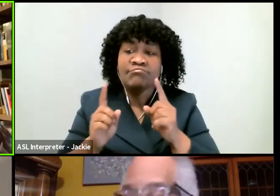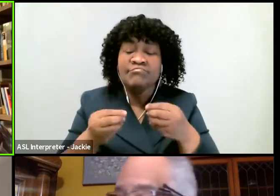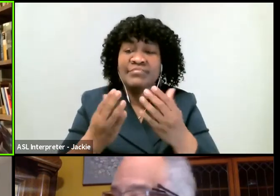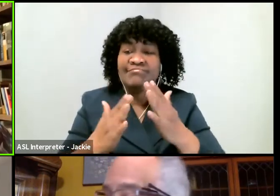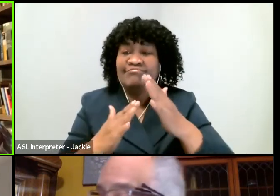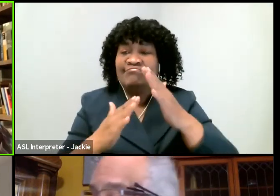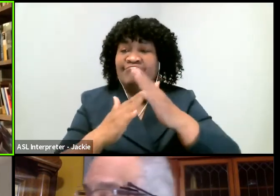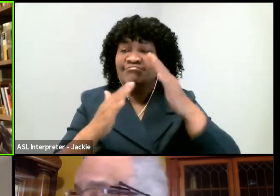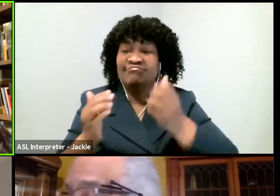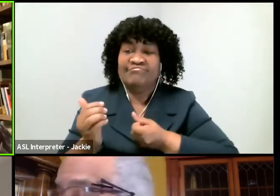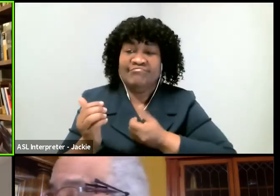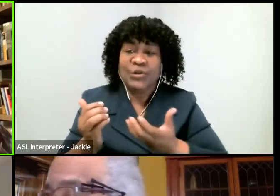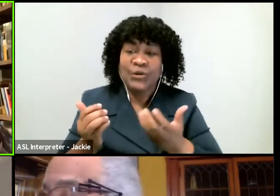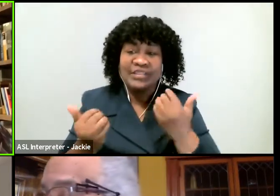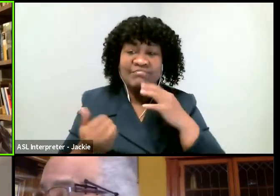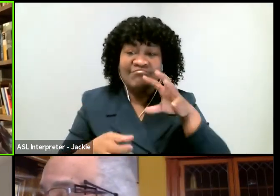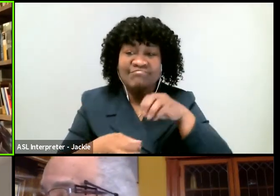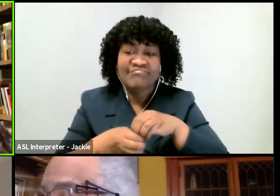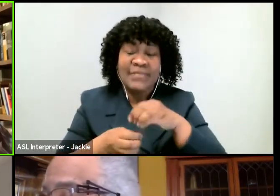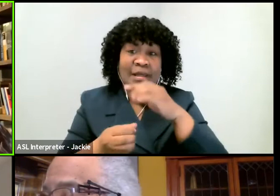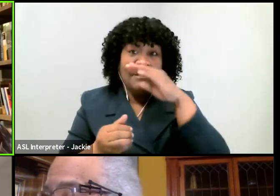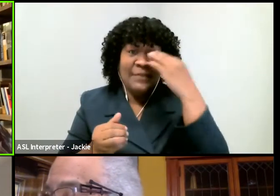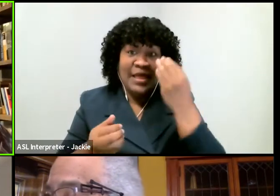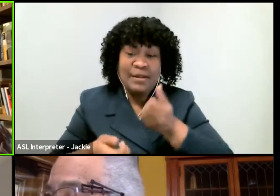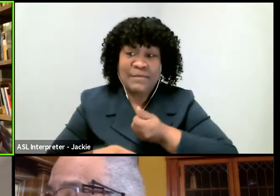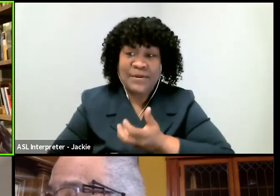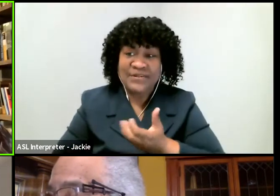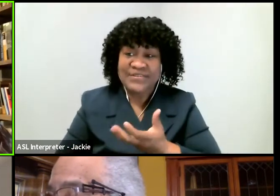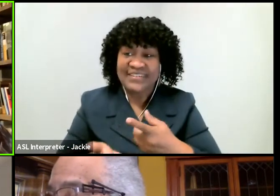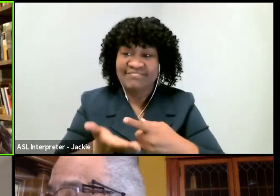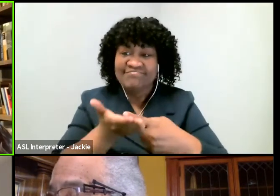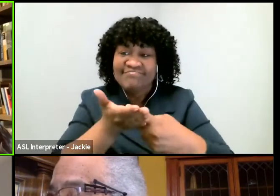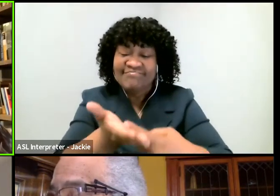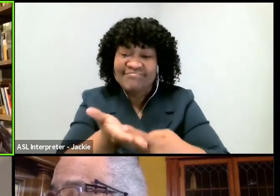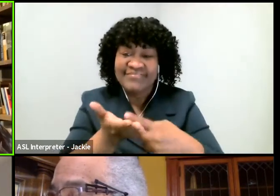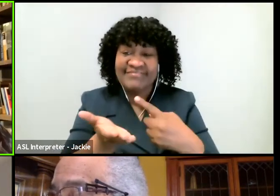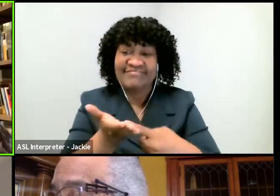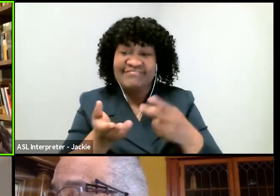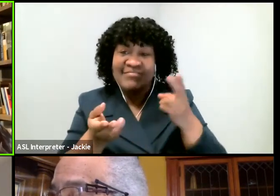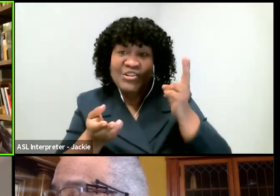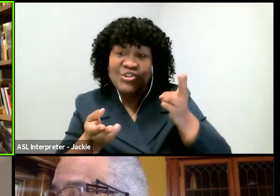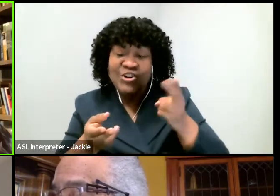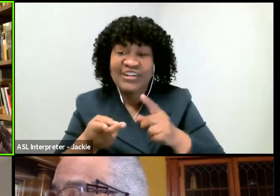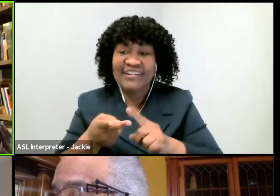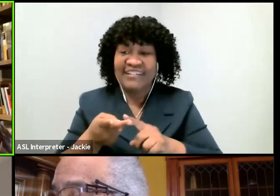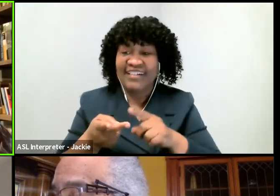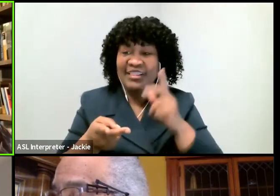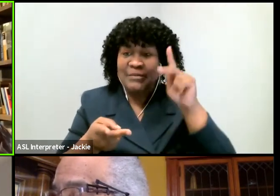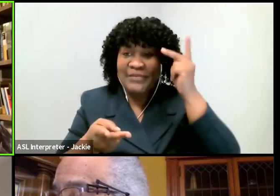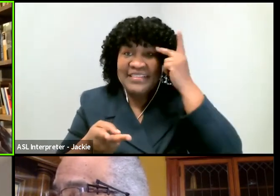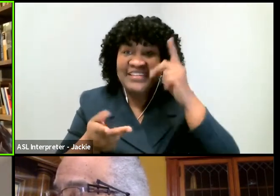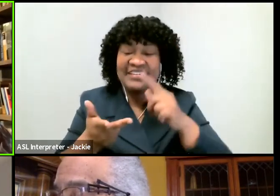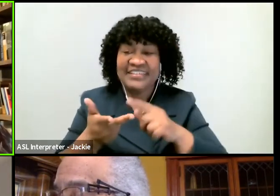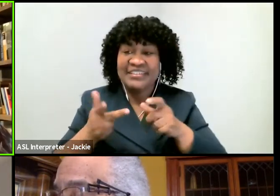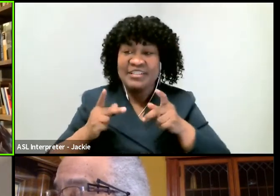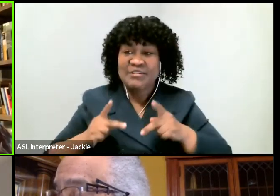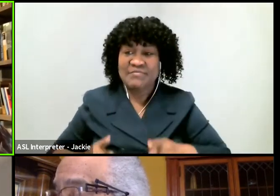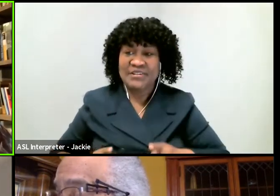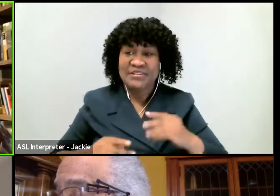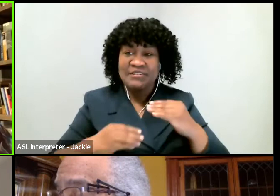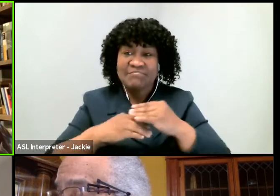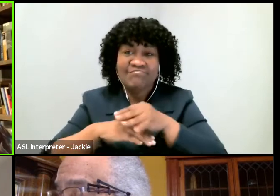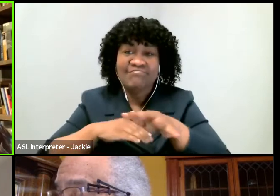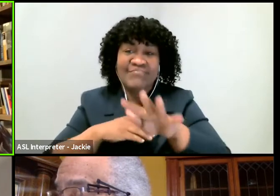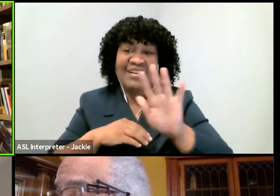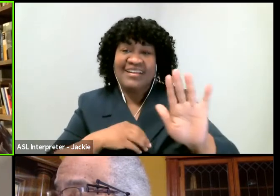have played historic roles in Black poetry. These discussions address historical, aesthetic, political, and personal